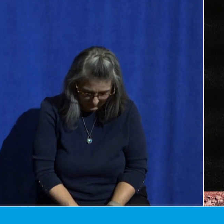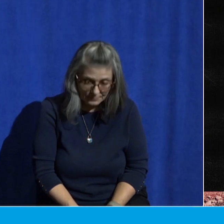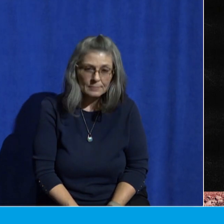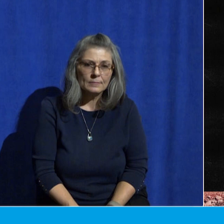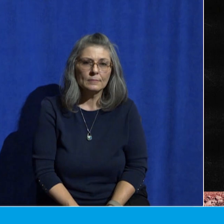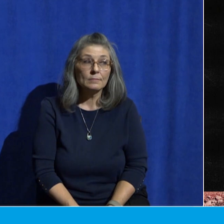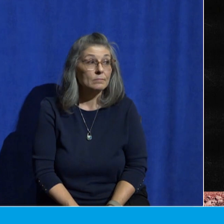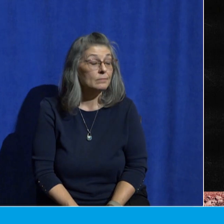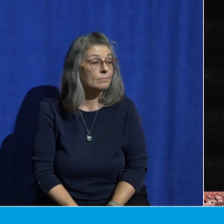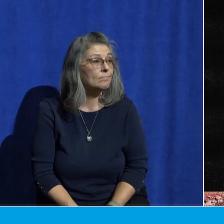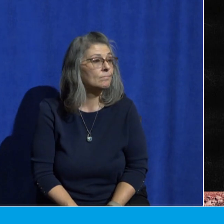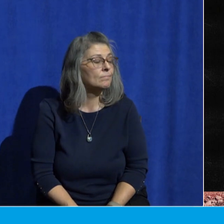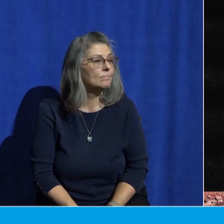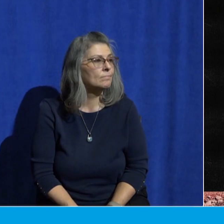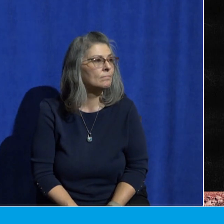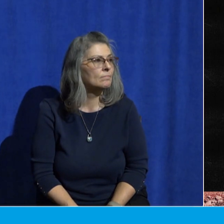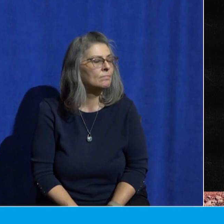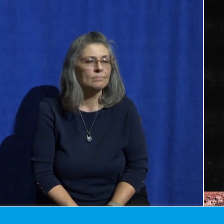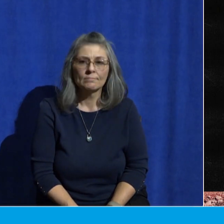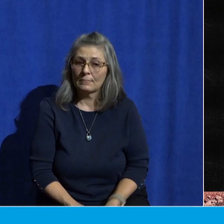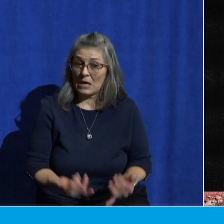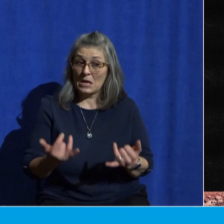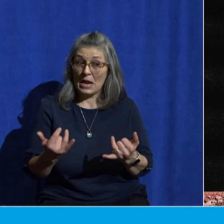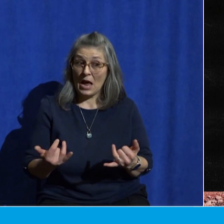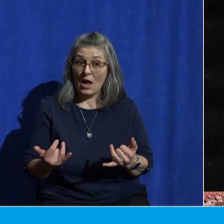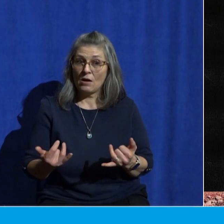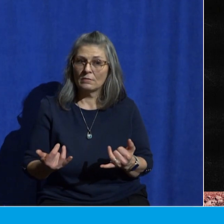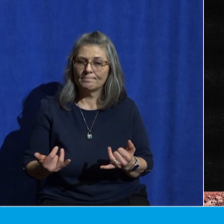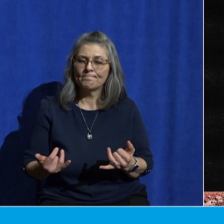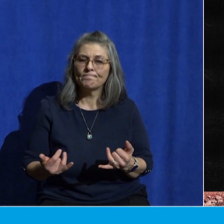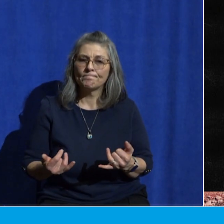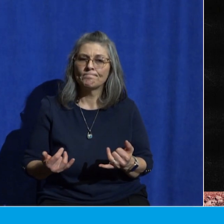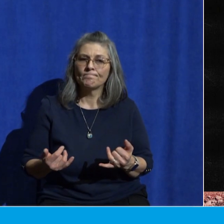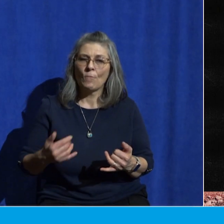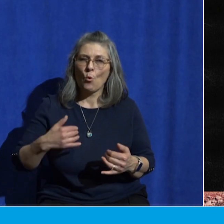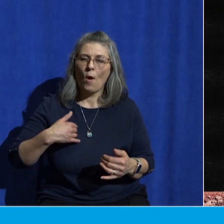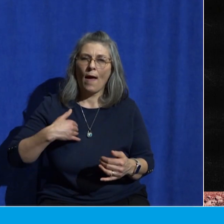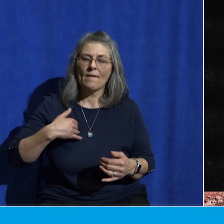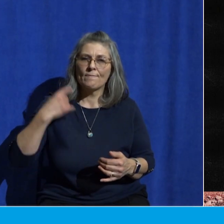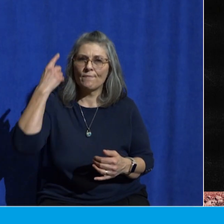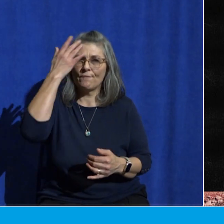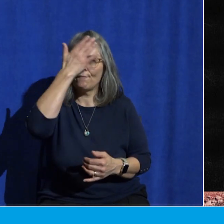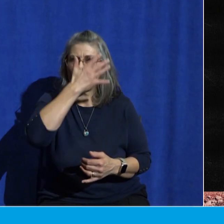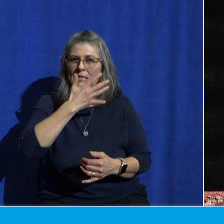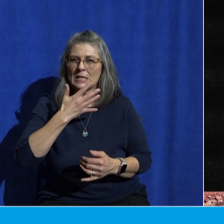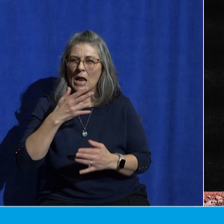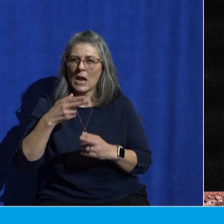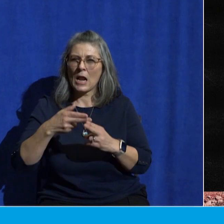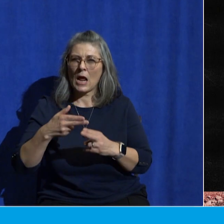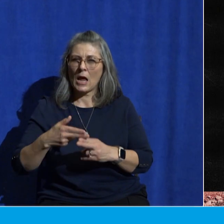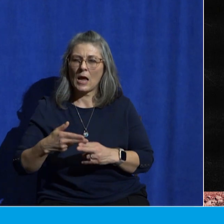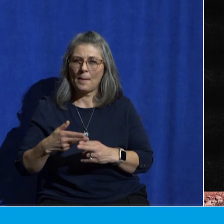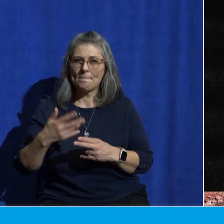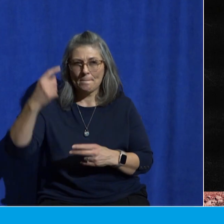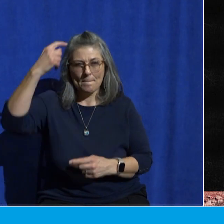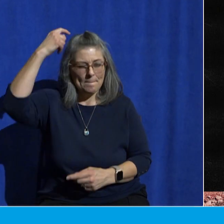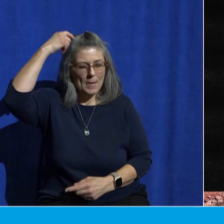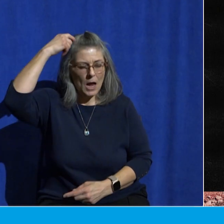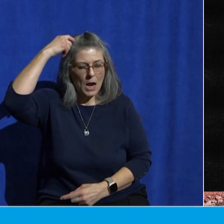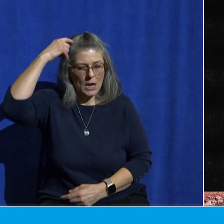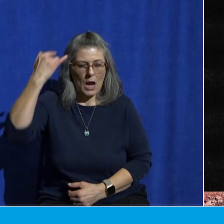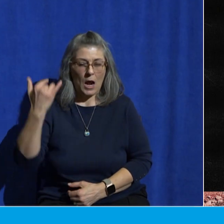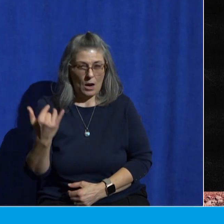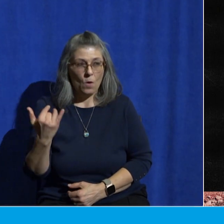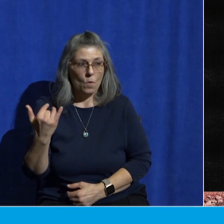Okay, God has put names, faces in our minds. So let's right